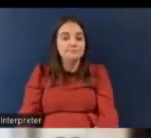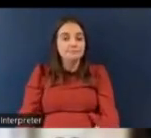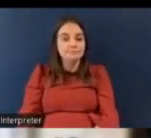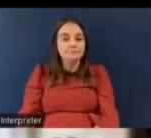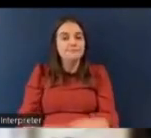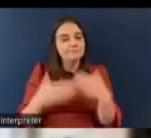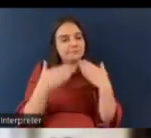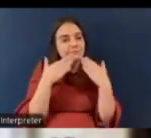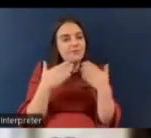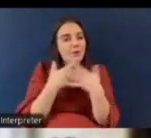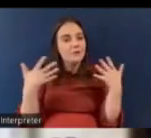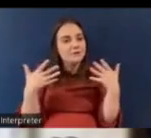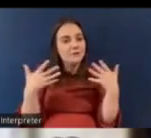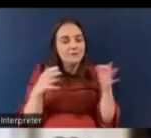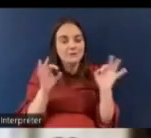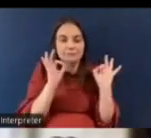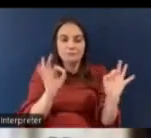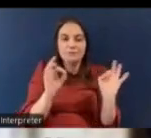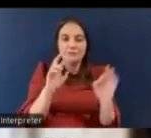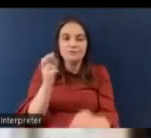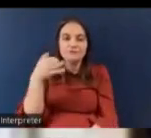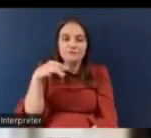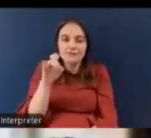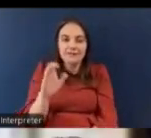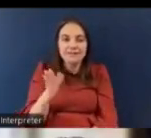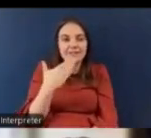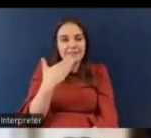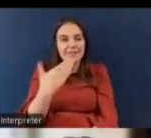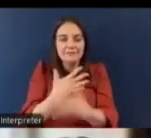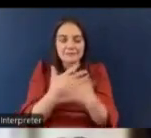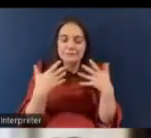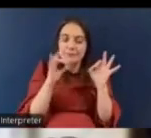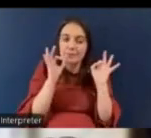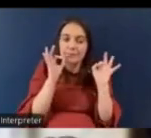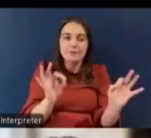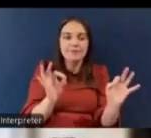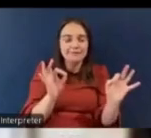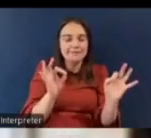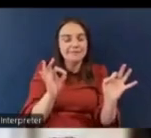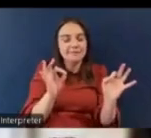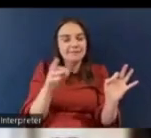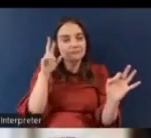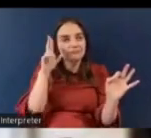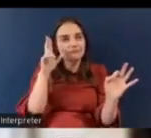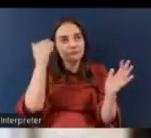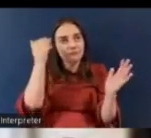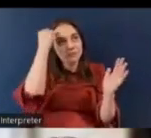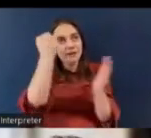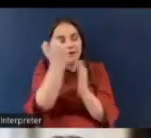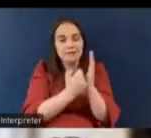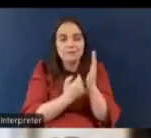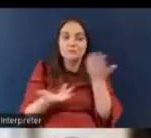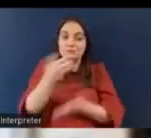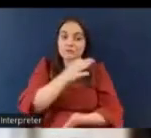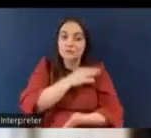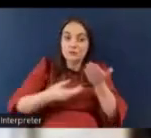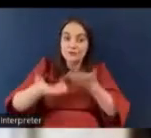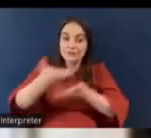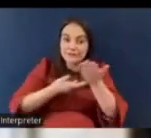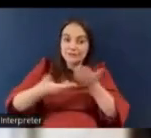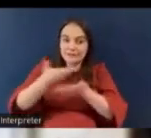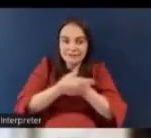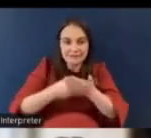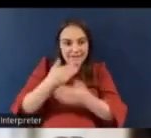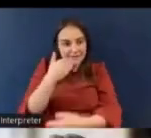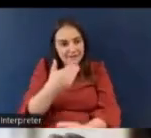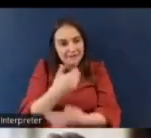Thank you very much, Rachel. That was a great, I think, account of what sounded like a really good discussion as well. So